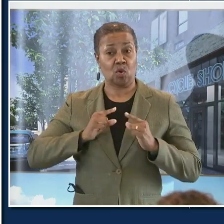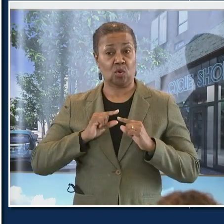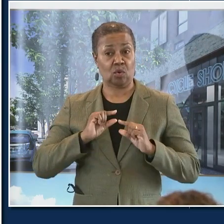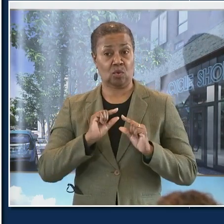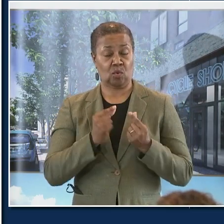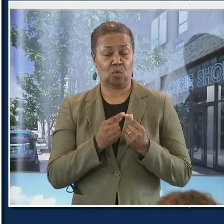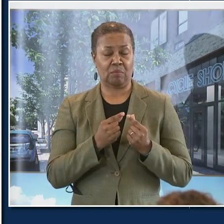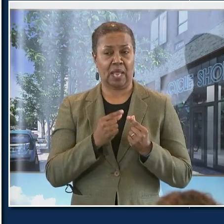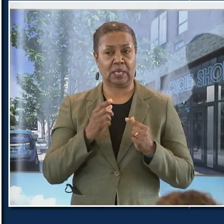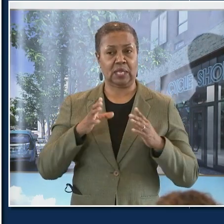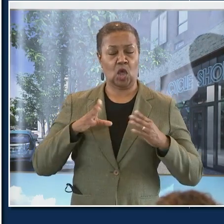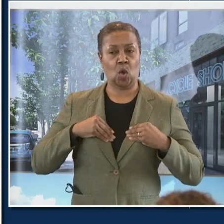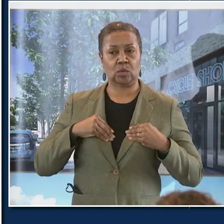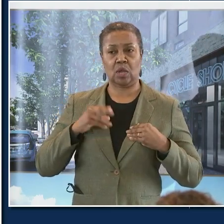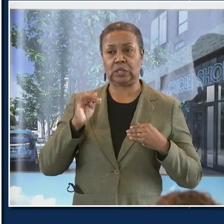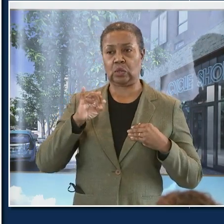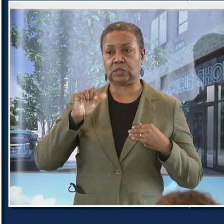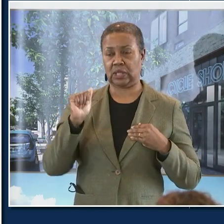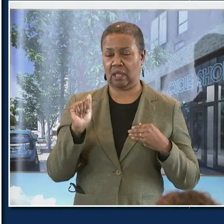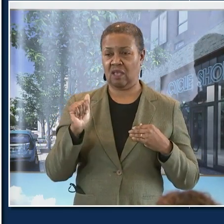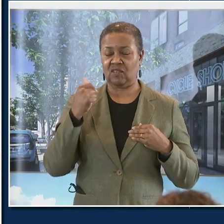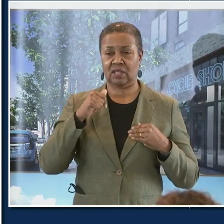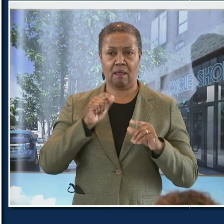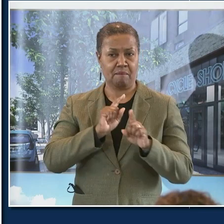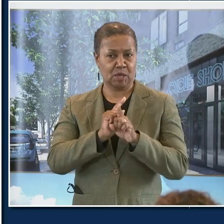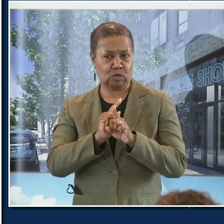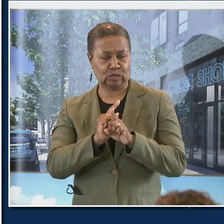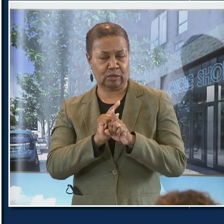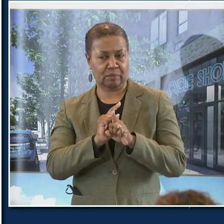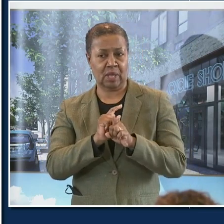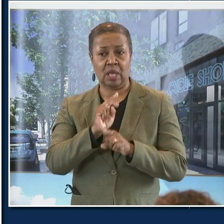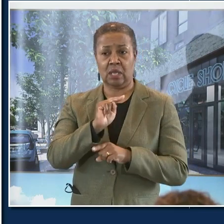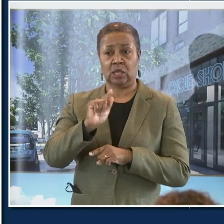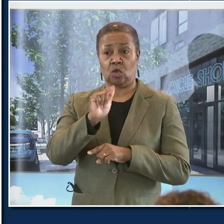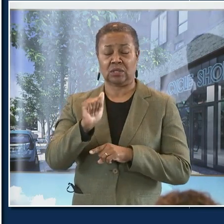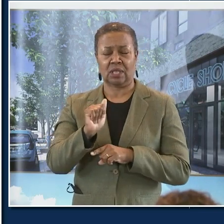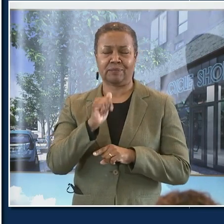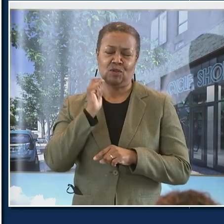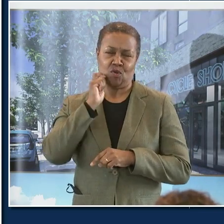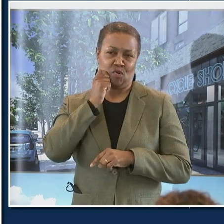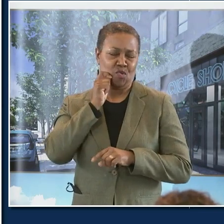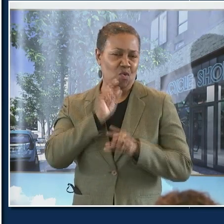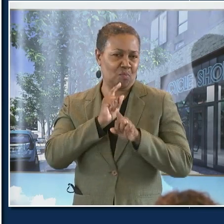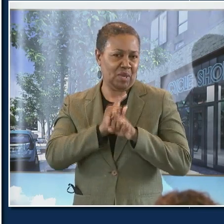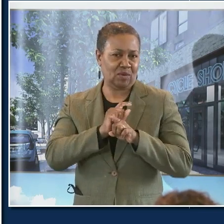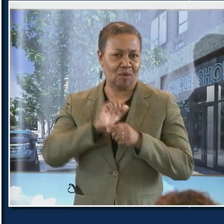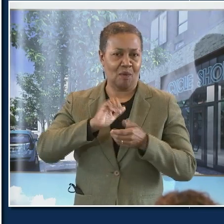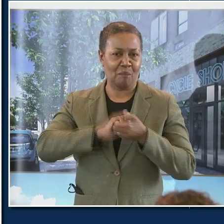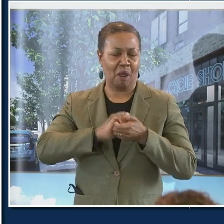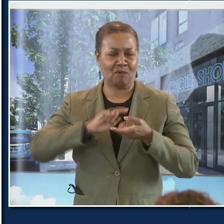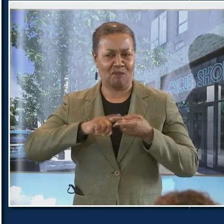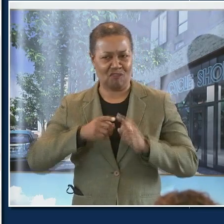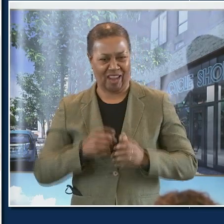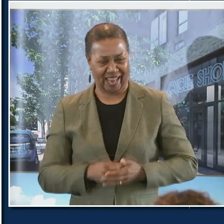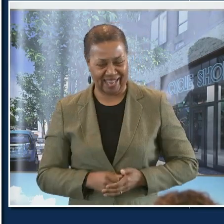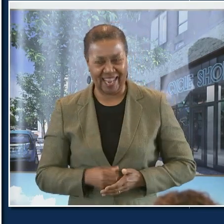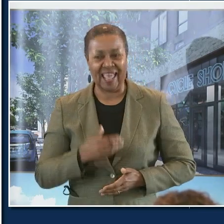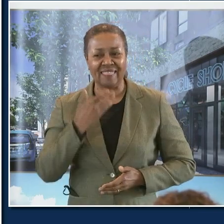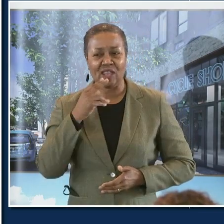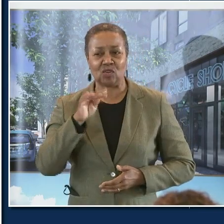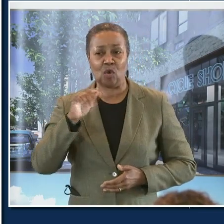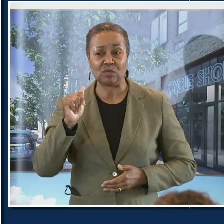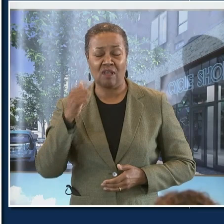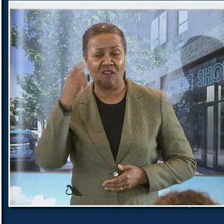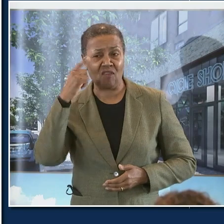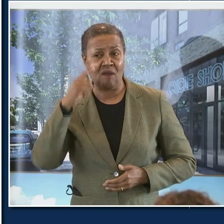Nosa, for their mentorship. Nosa has been a cool mentor, partner, and friend. And thank you, Nosa,